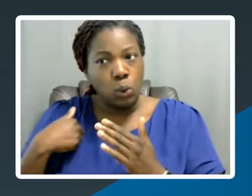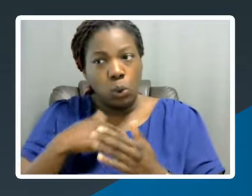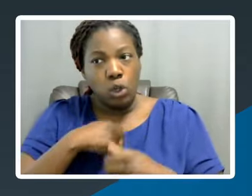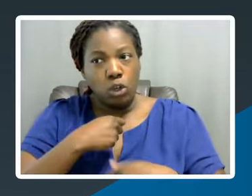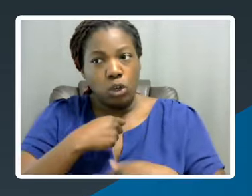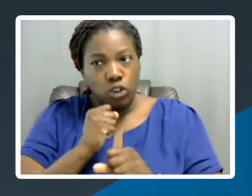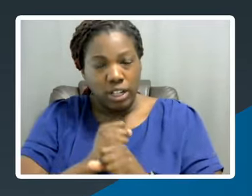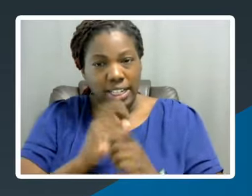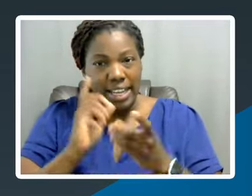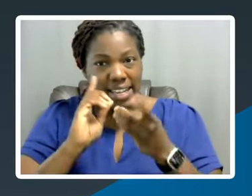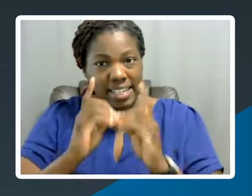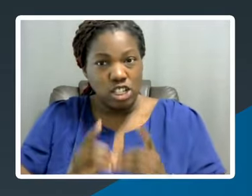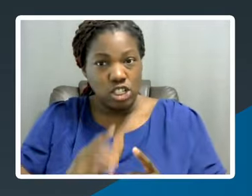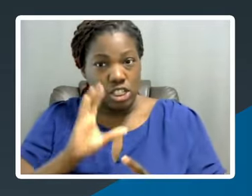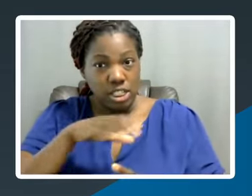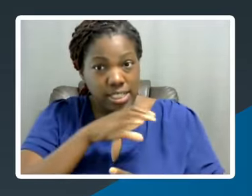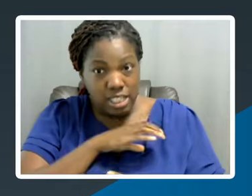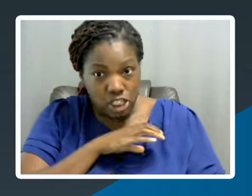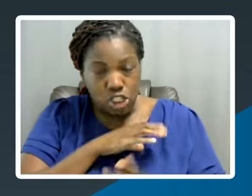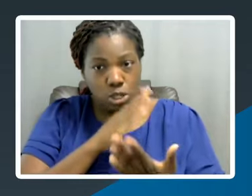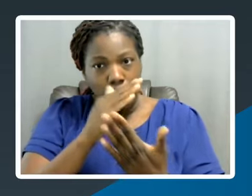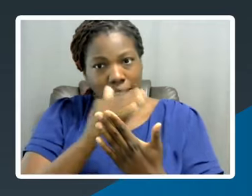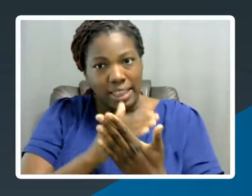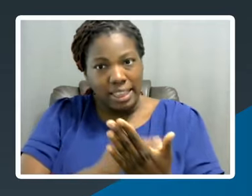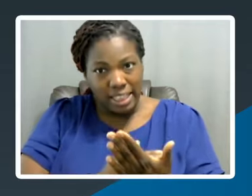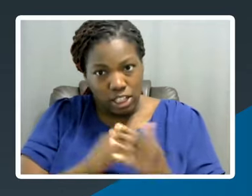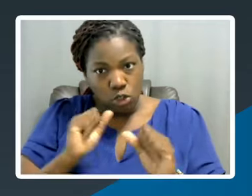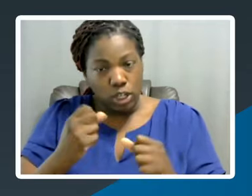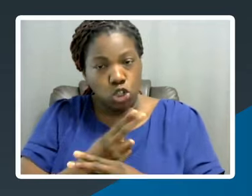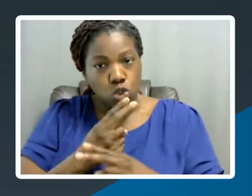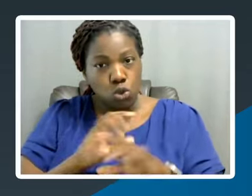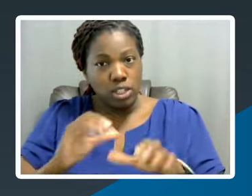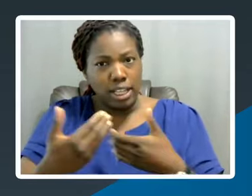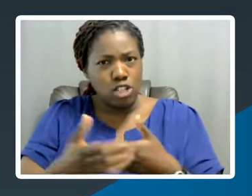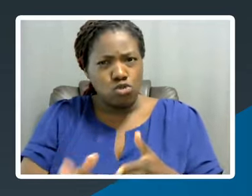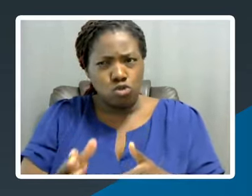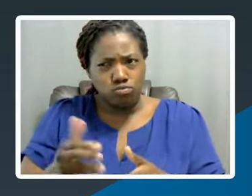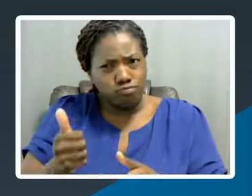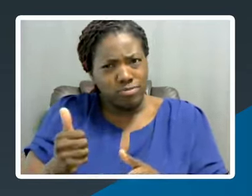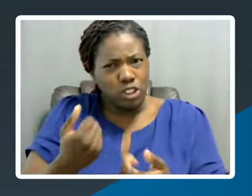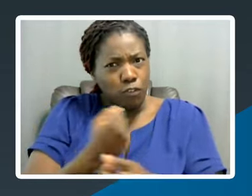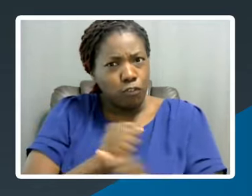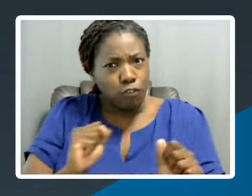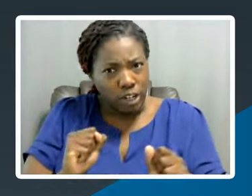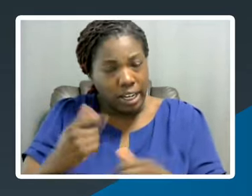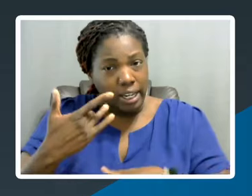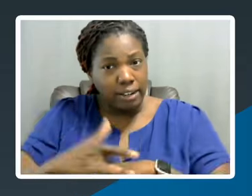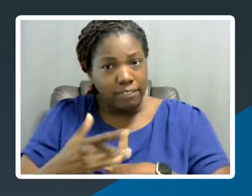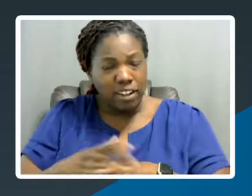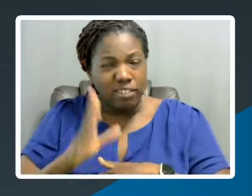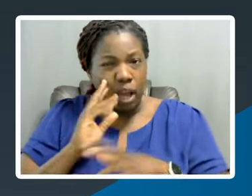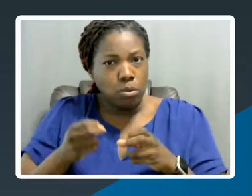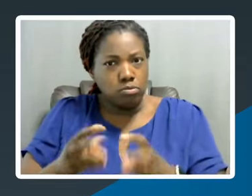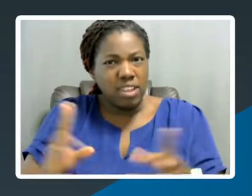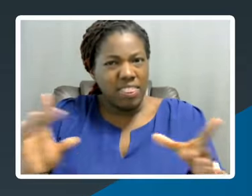digital citizenship lessons that can be used in the classroom. They're completely free and they're available. And I'll put the link in the chat as